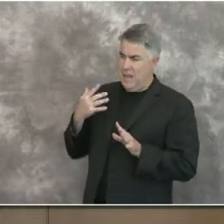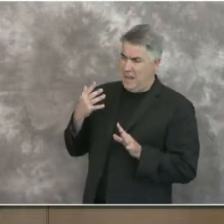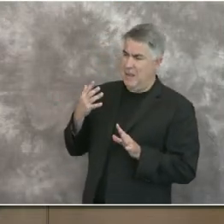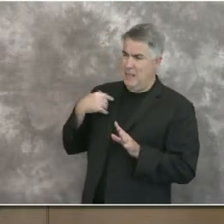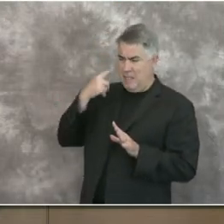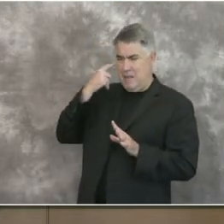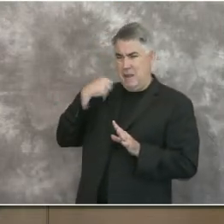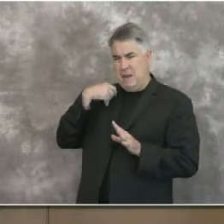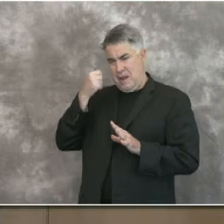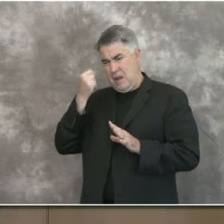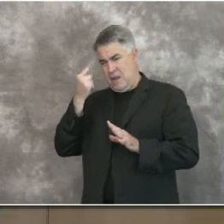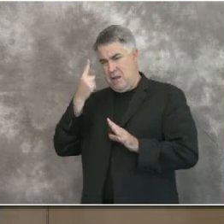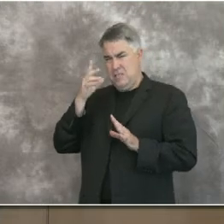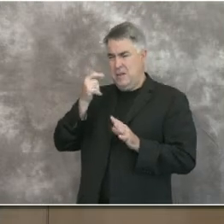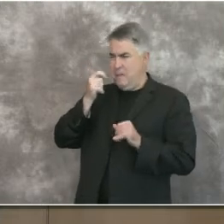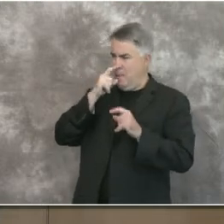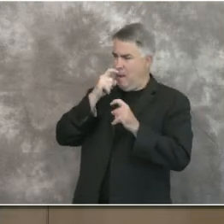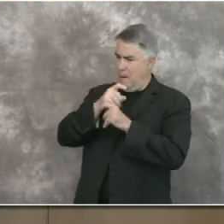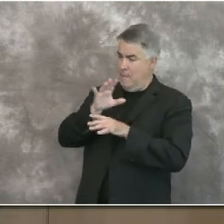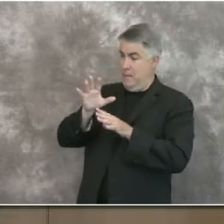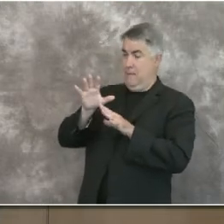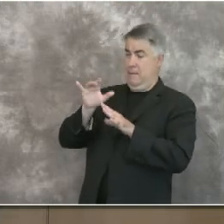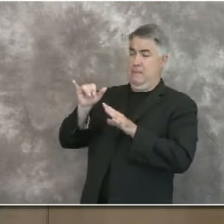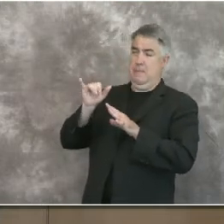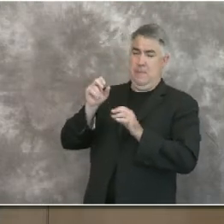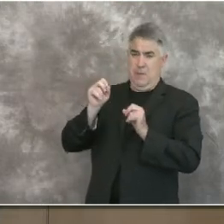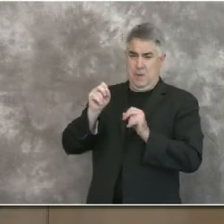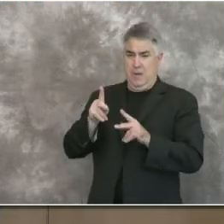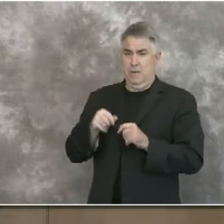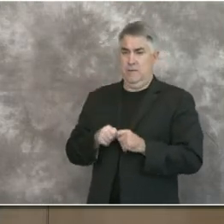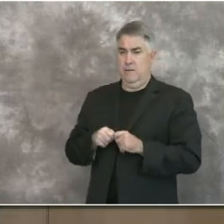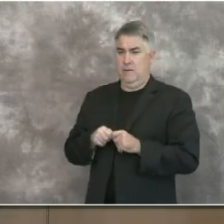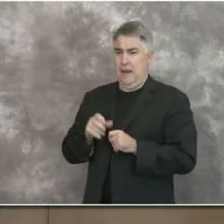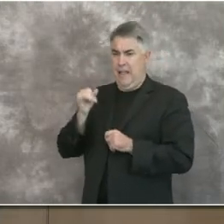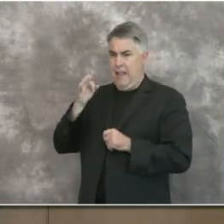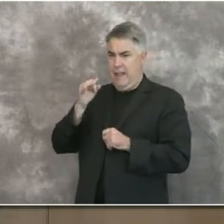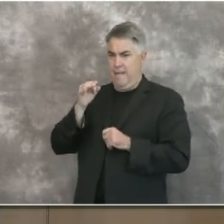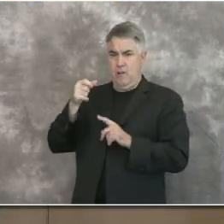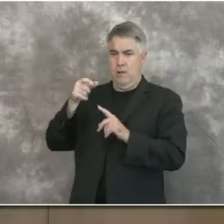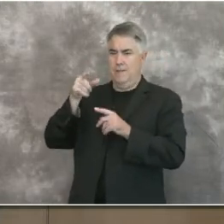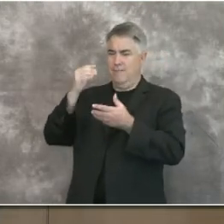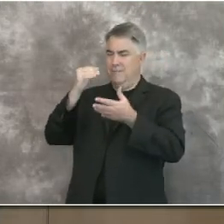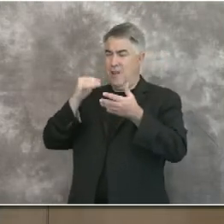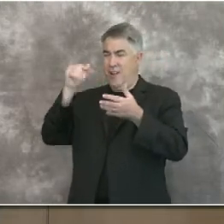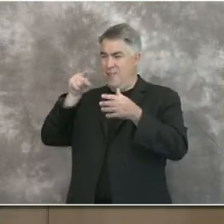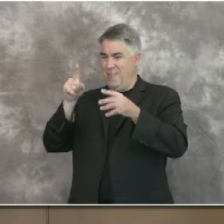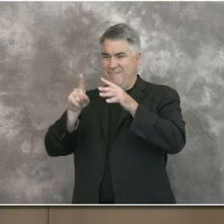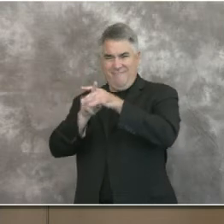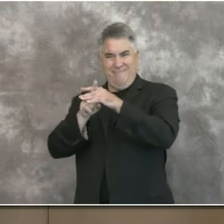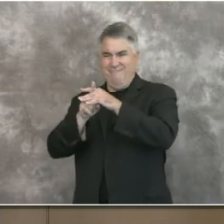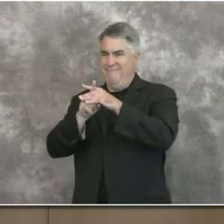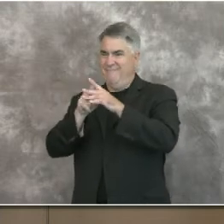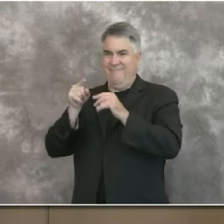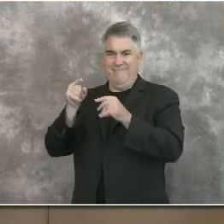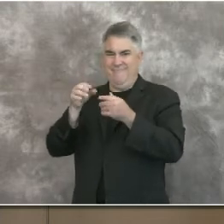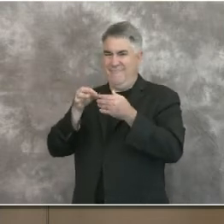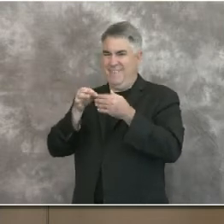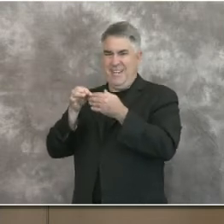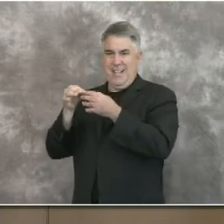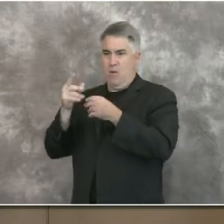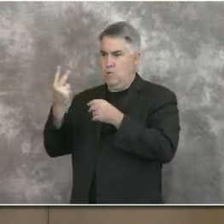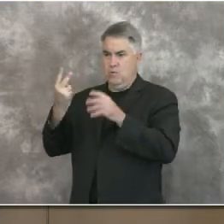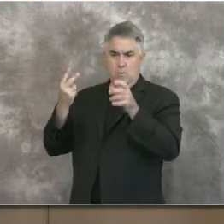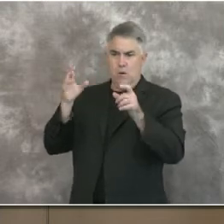gets a little complicated with if one trigger in at least two categories are set off,